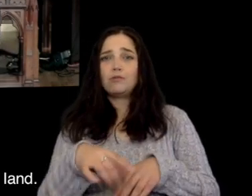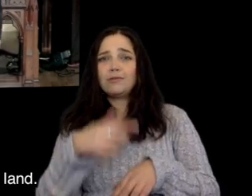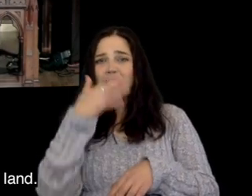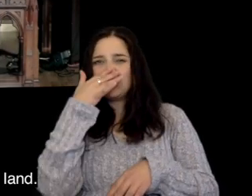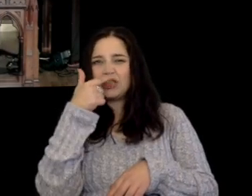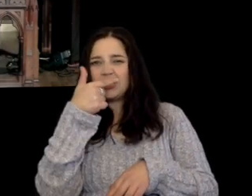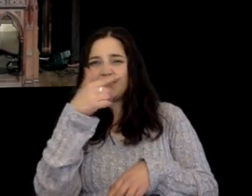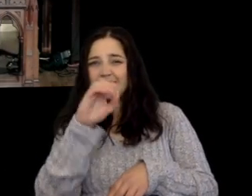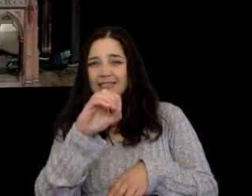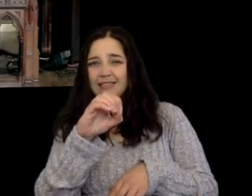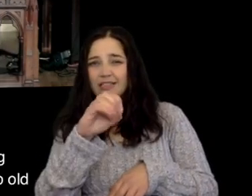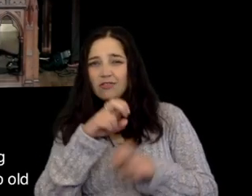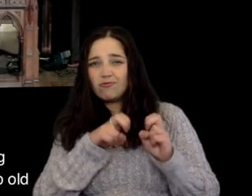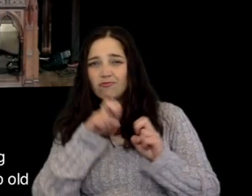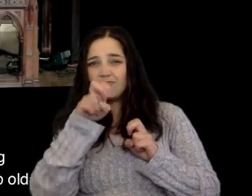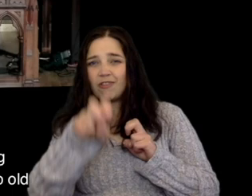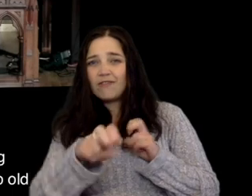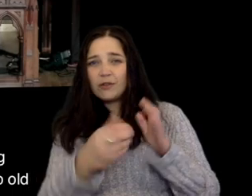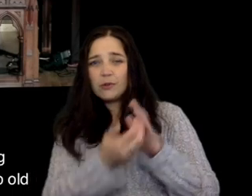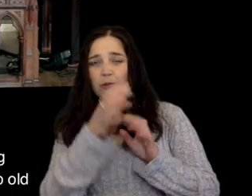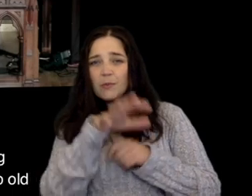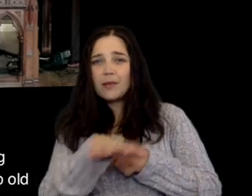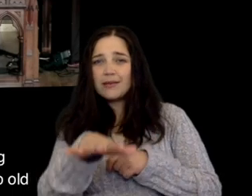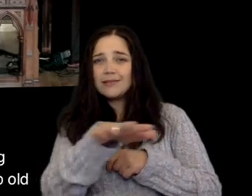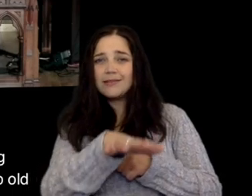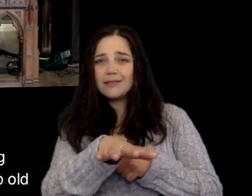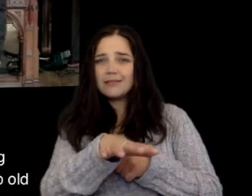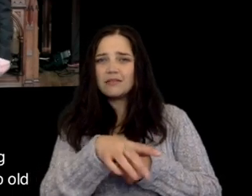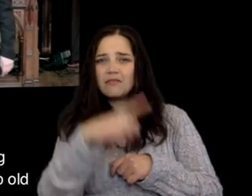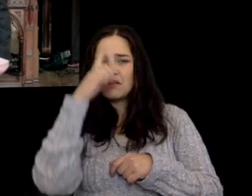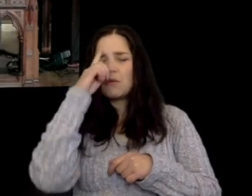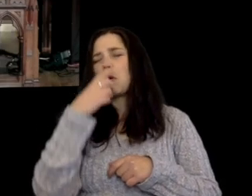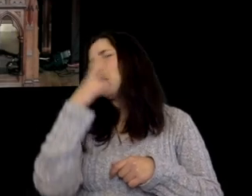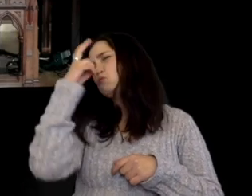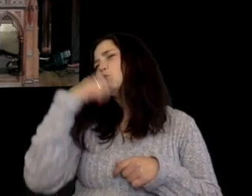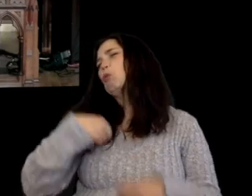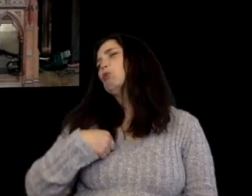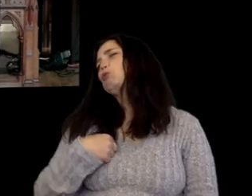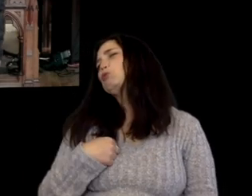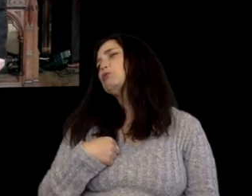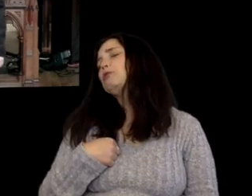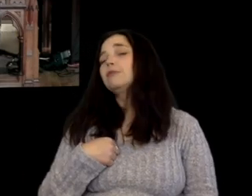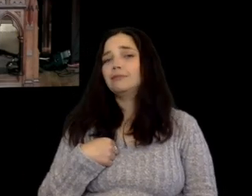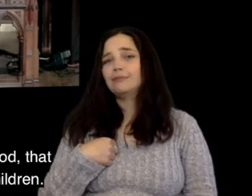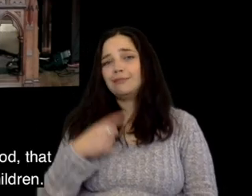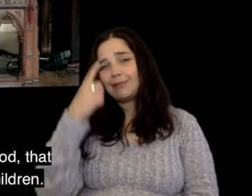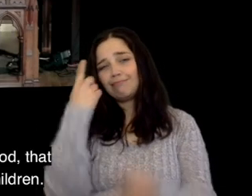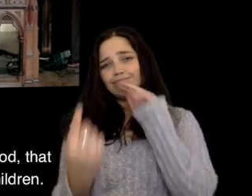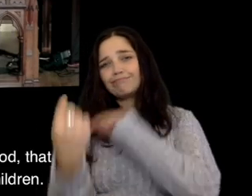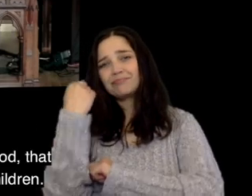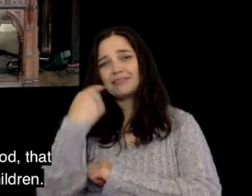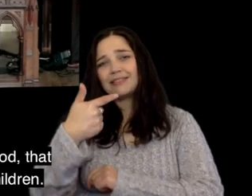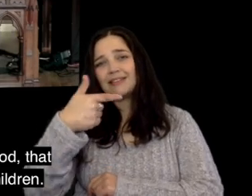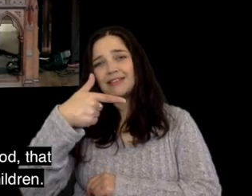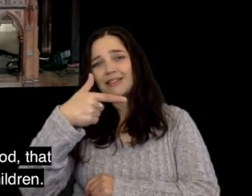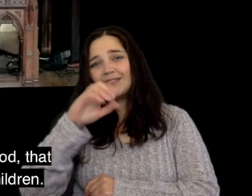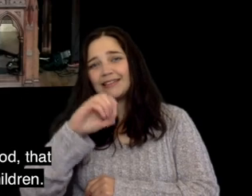70, and traveled to a new land. So if you're sitting there thinking, I'm too old, think about